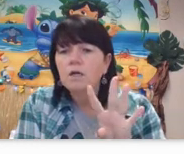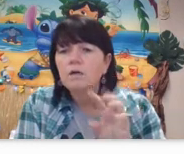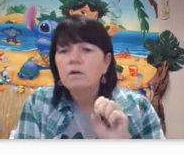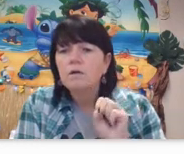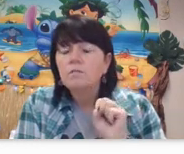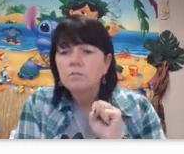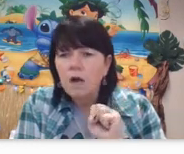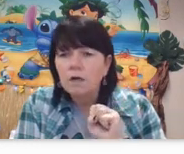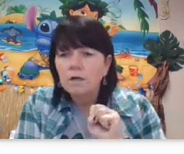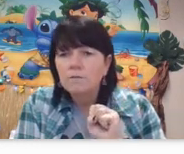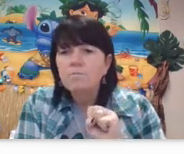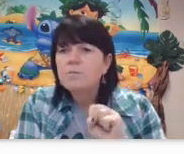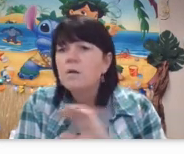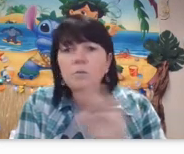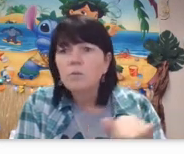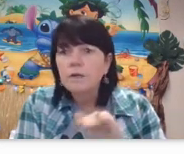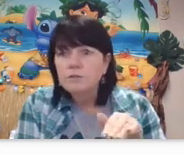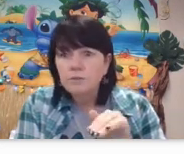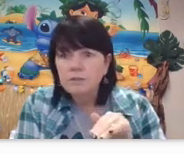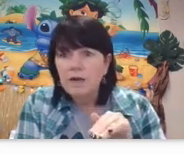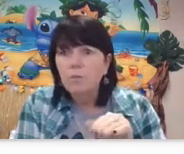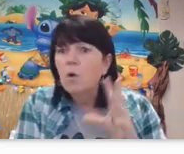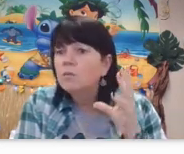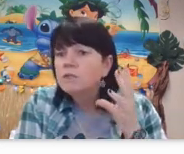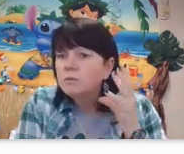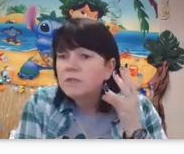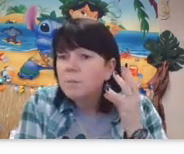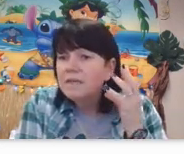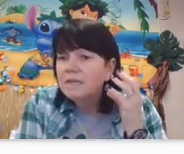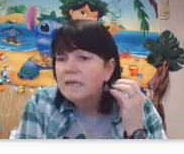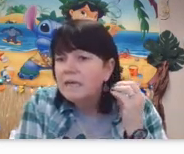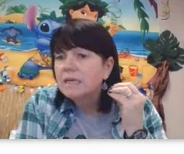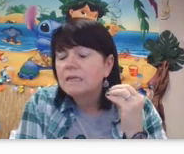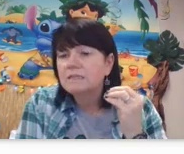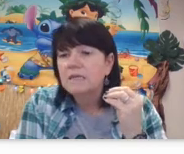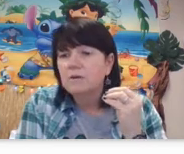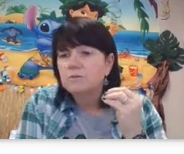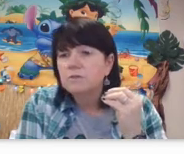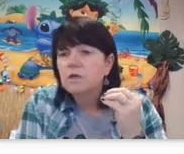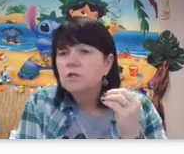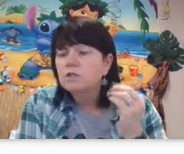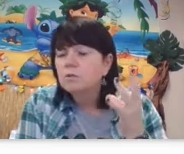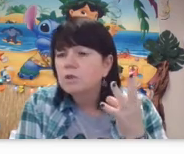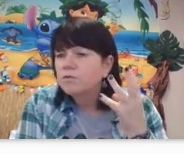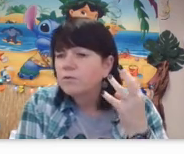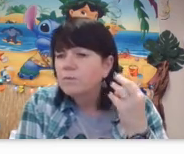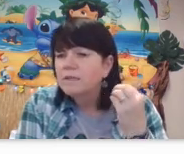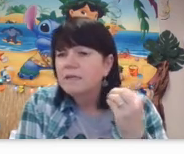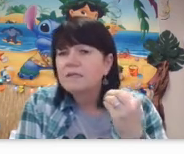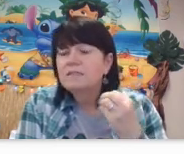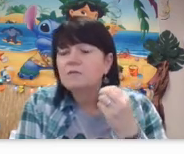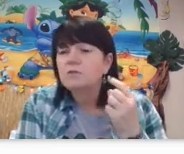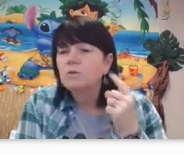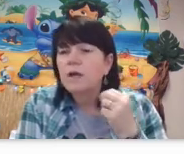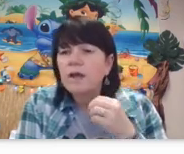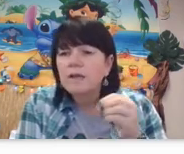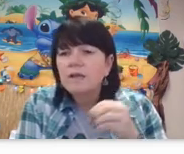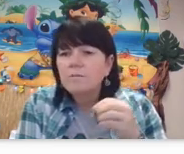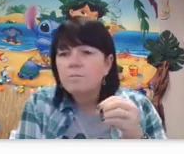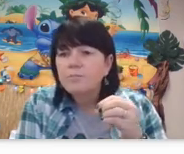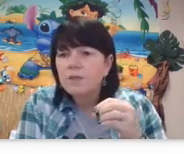b-l-o-c-k, block. But we're not doing that. We're only doing the beginning sounds. So we're looking for the beginning sound.